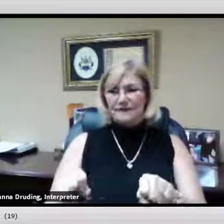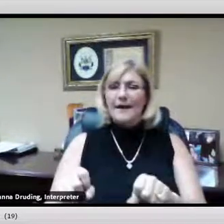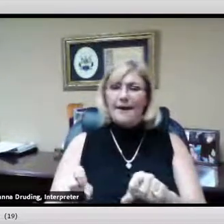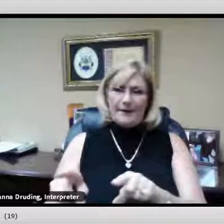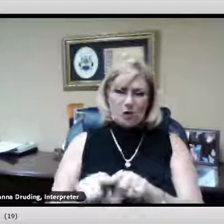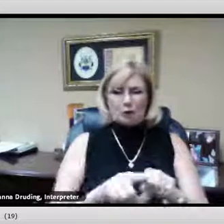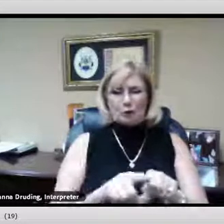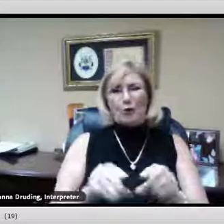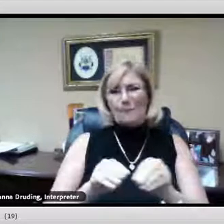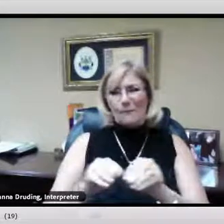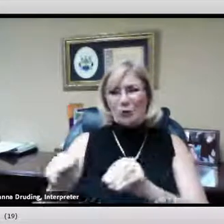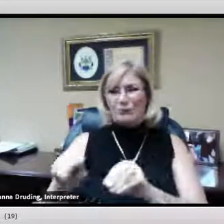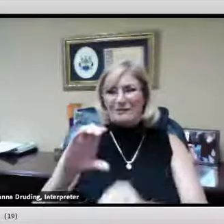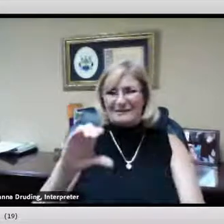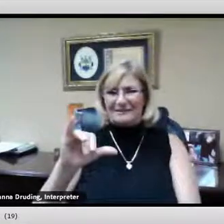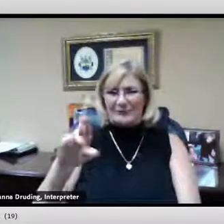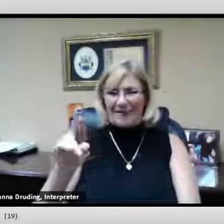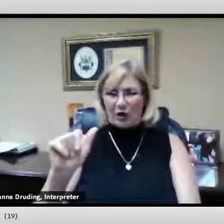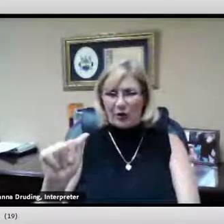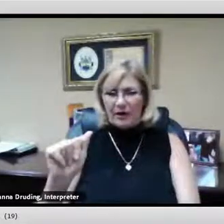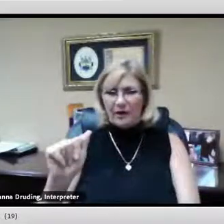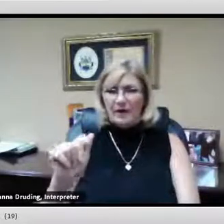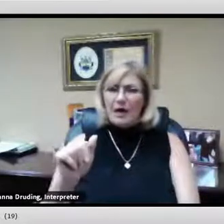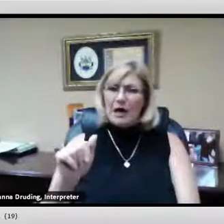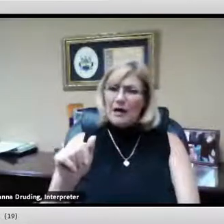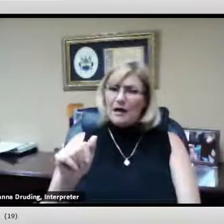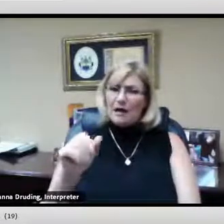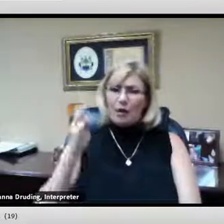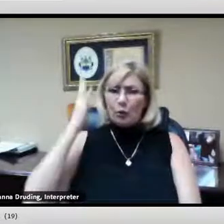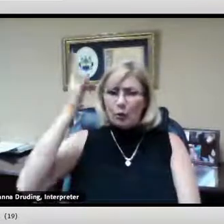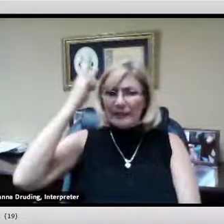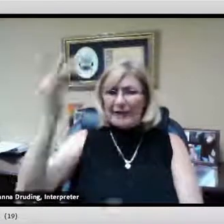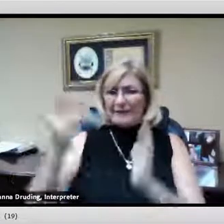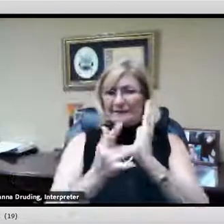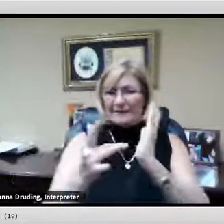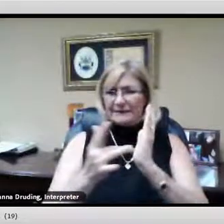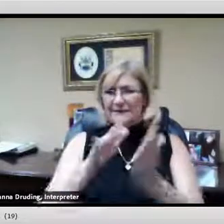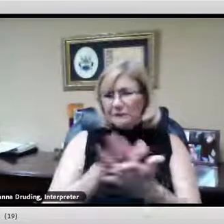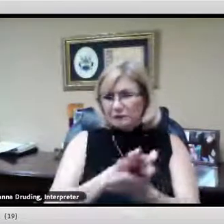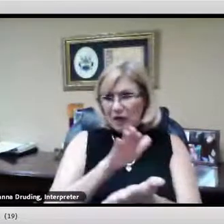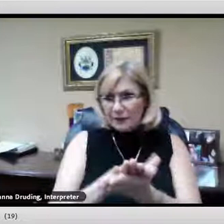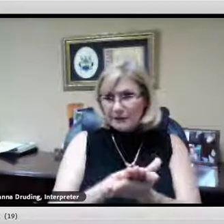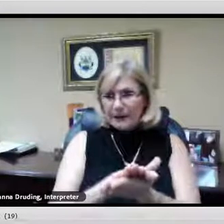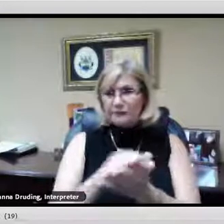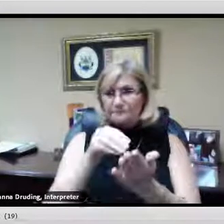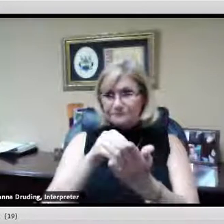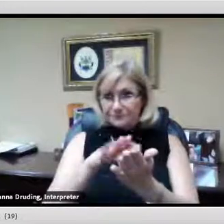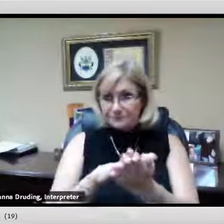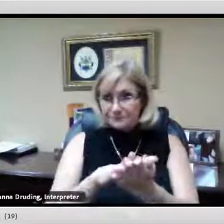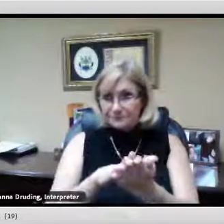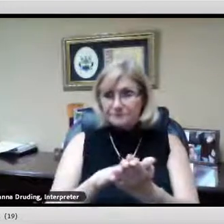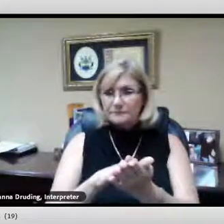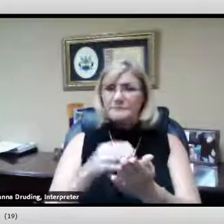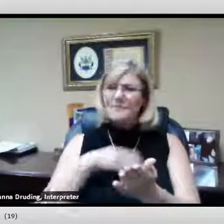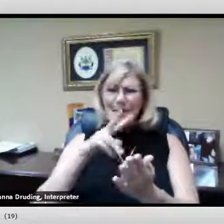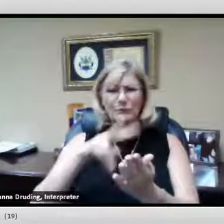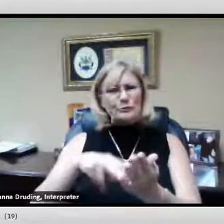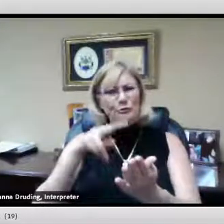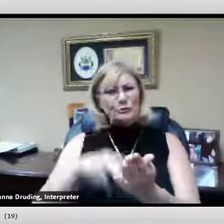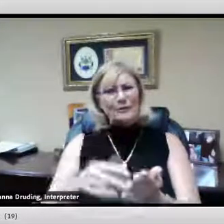Sierra. Creating technical documentation, I do a lot of that. When I was reading through the Accidental